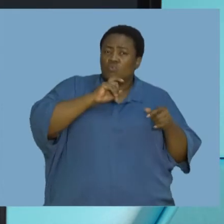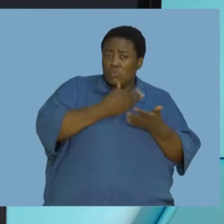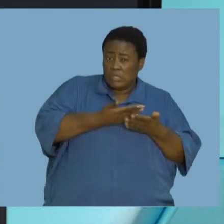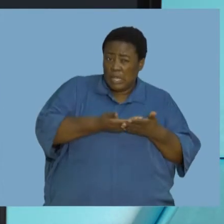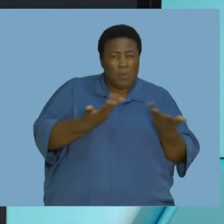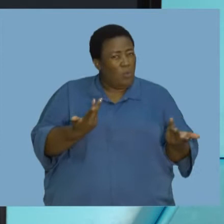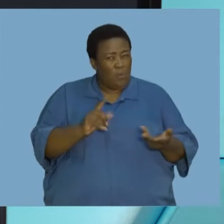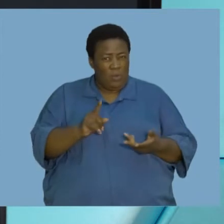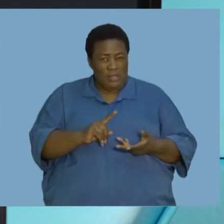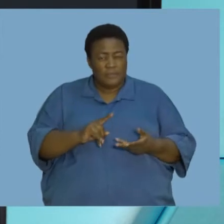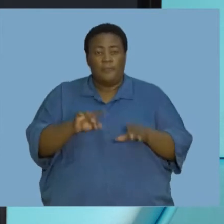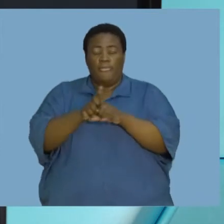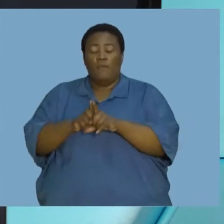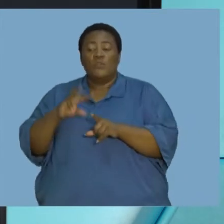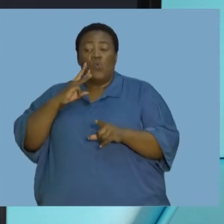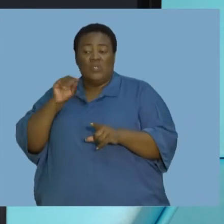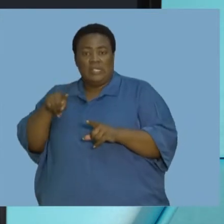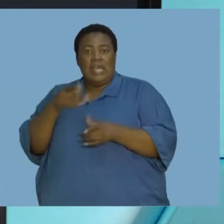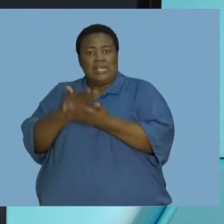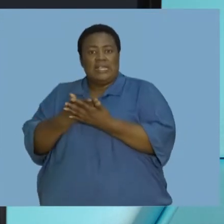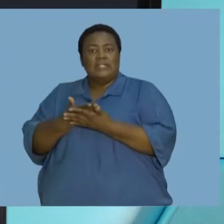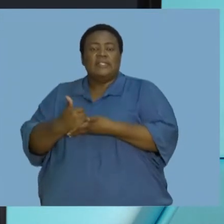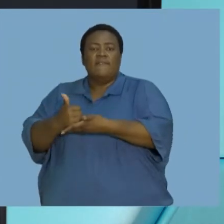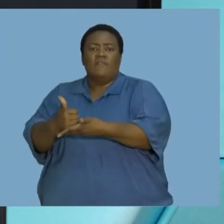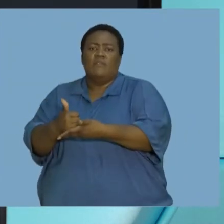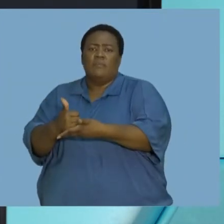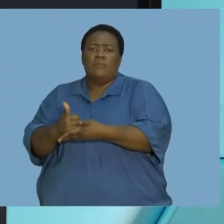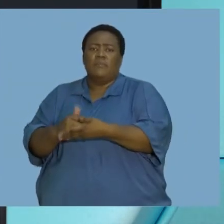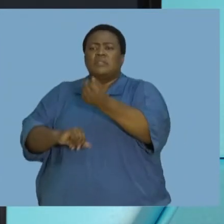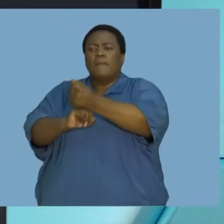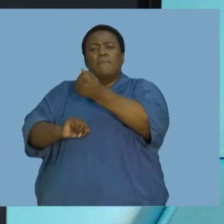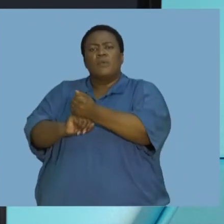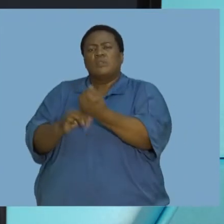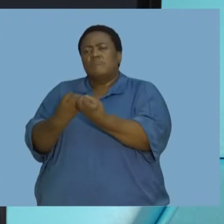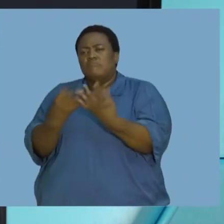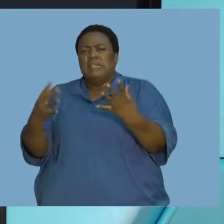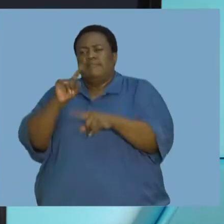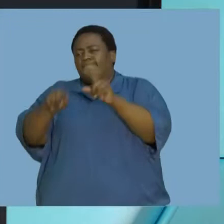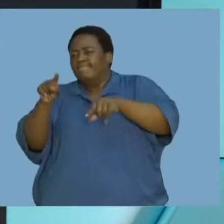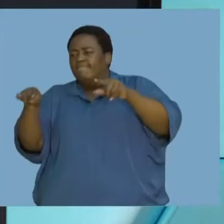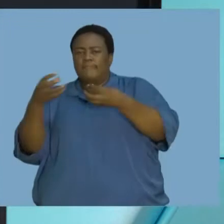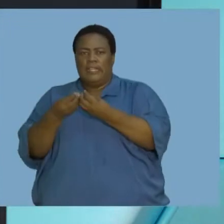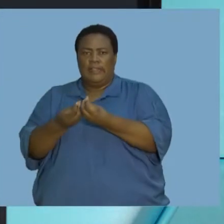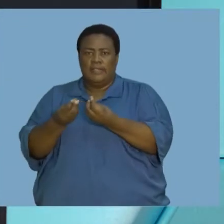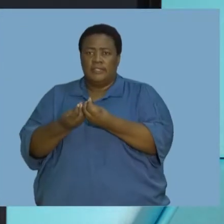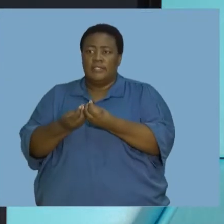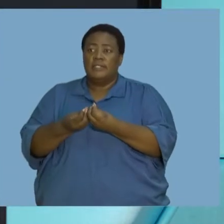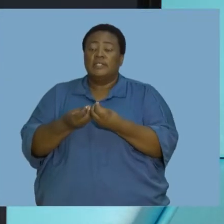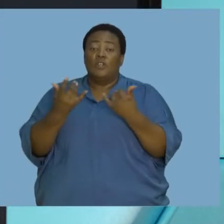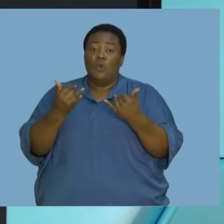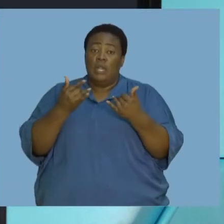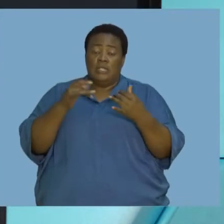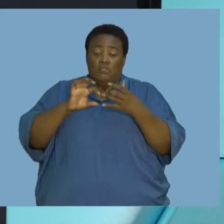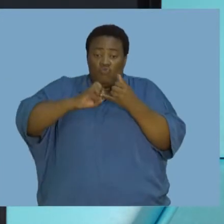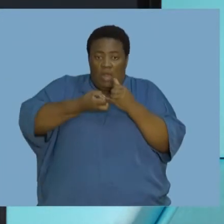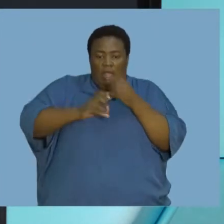human consumption, and second, the availability of that water to support a diversity of living organisms. So let's try and unpack what